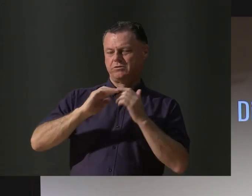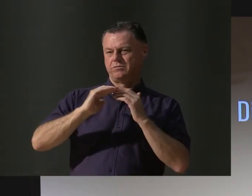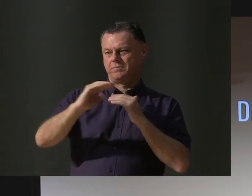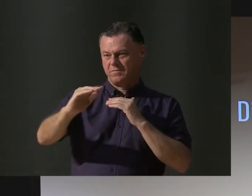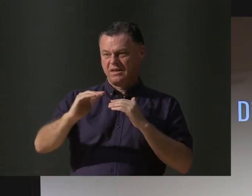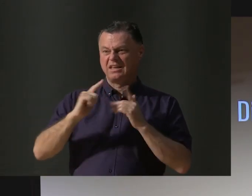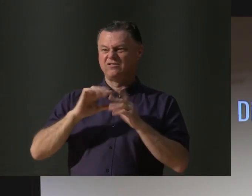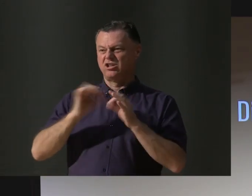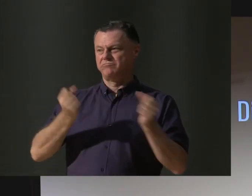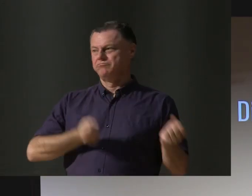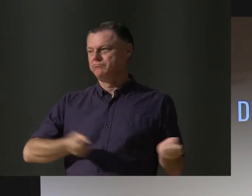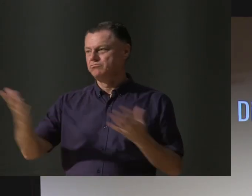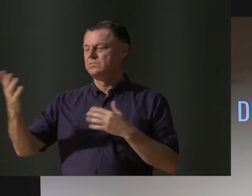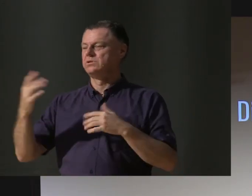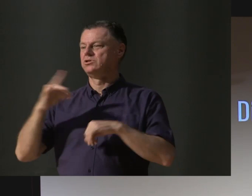longer-term complications.